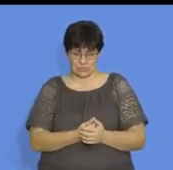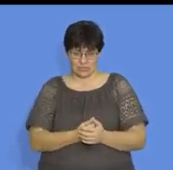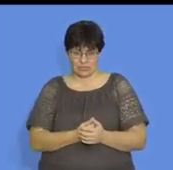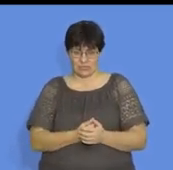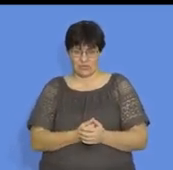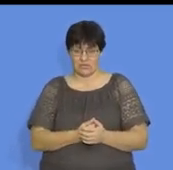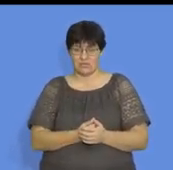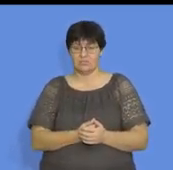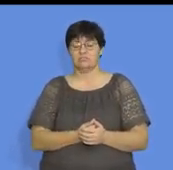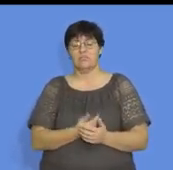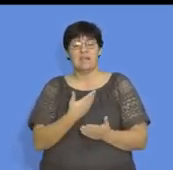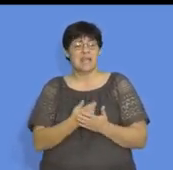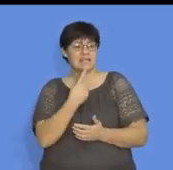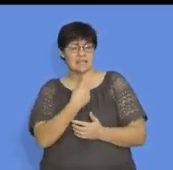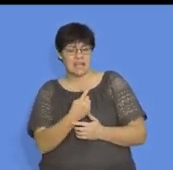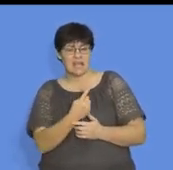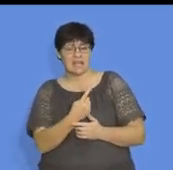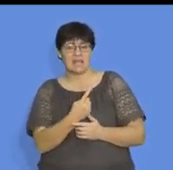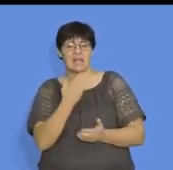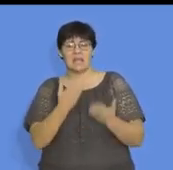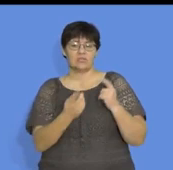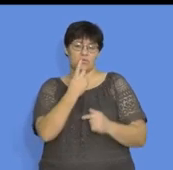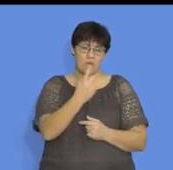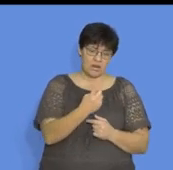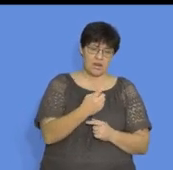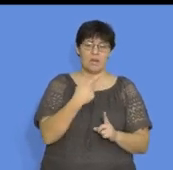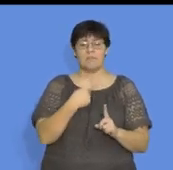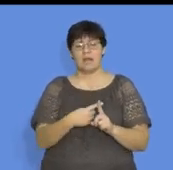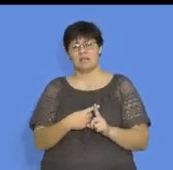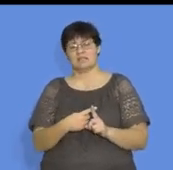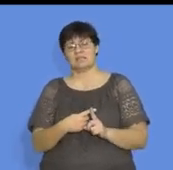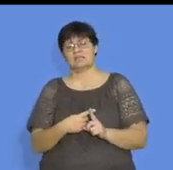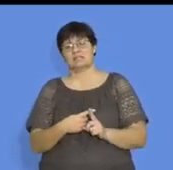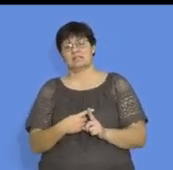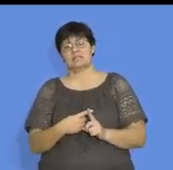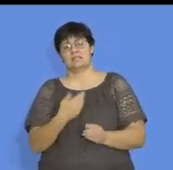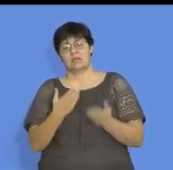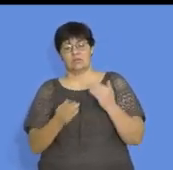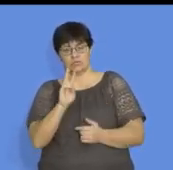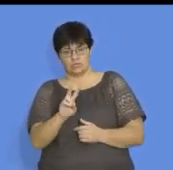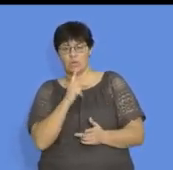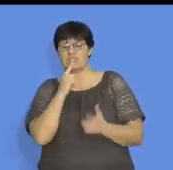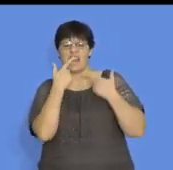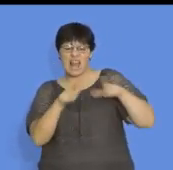because you can just say equation 1 plus equation 2, because it's